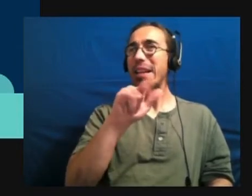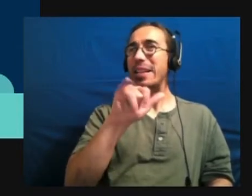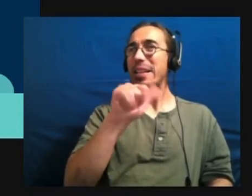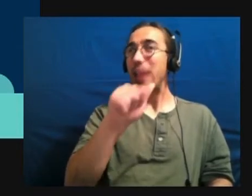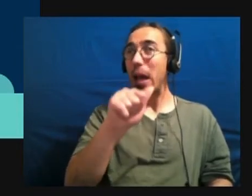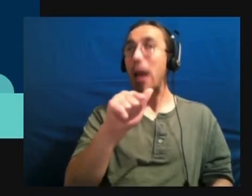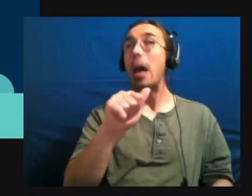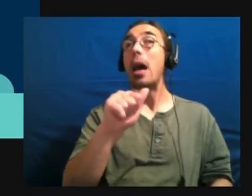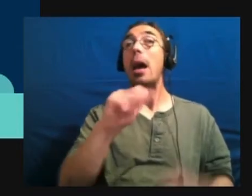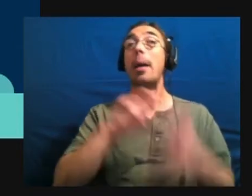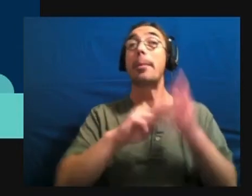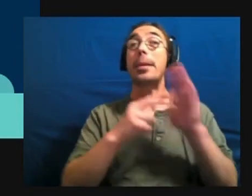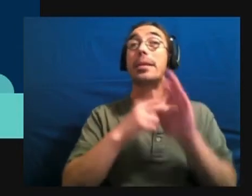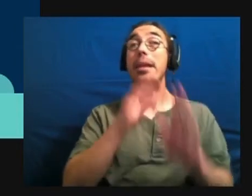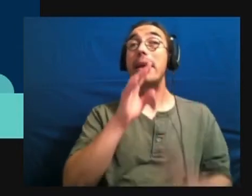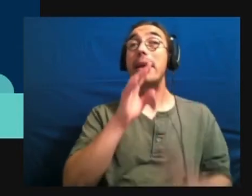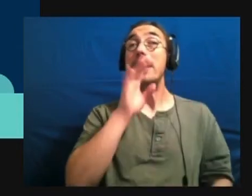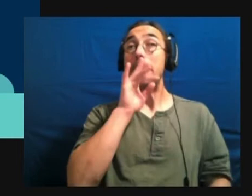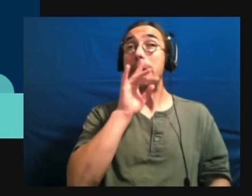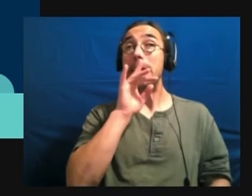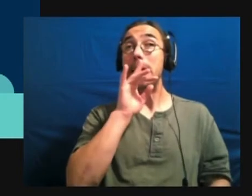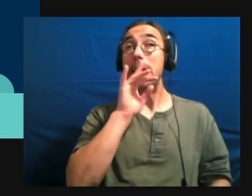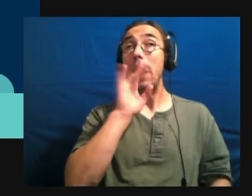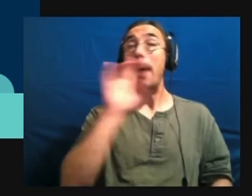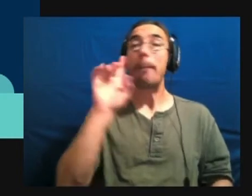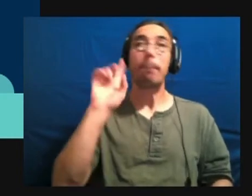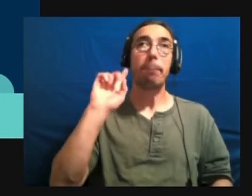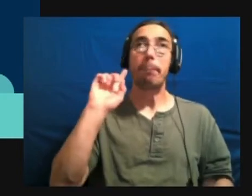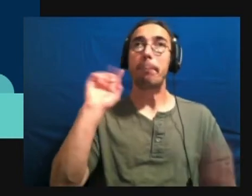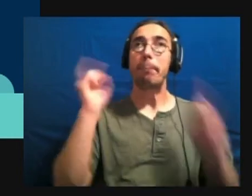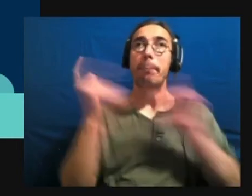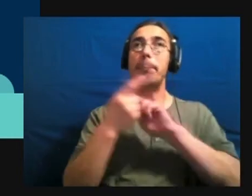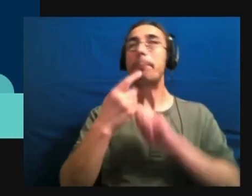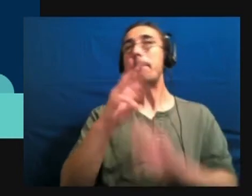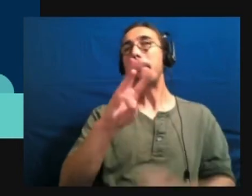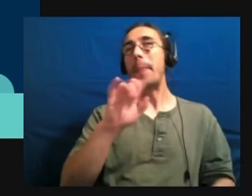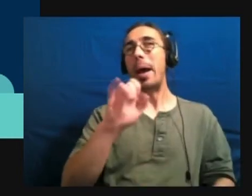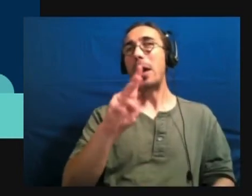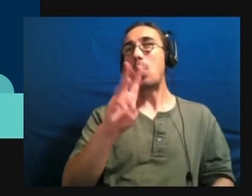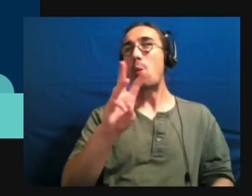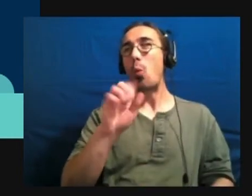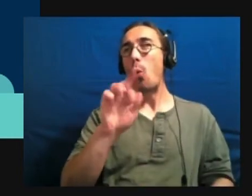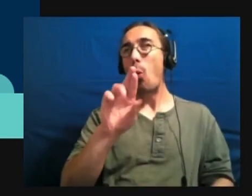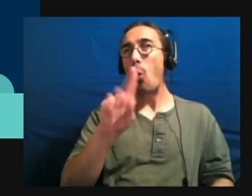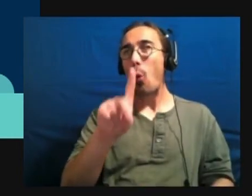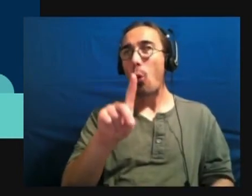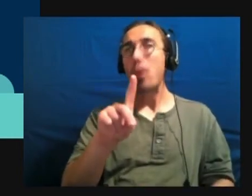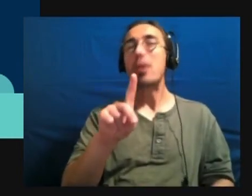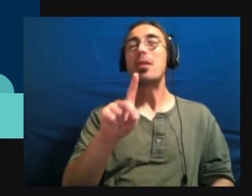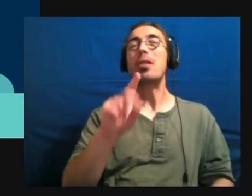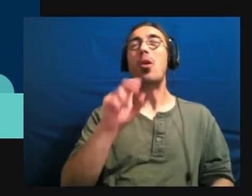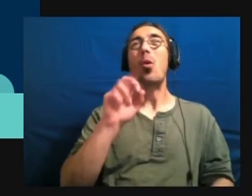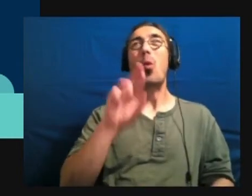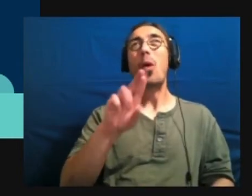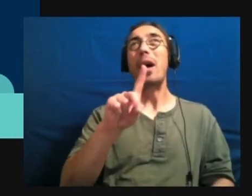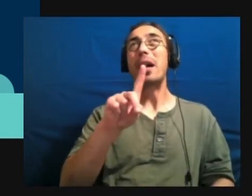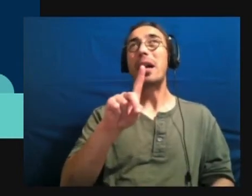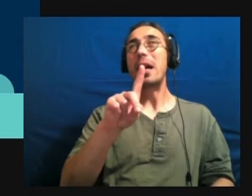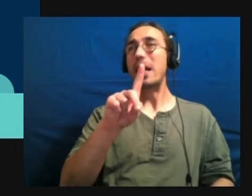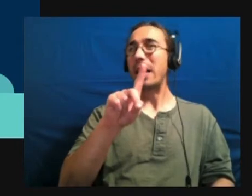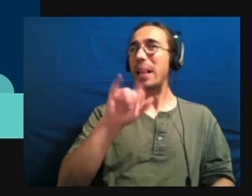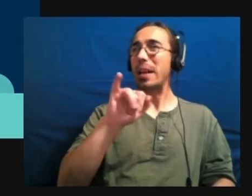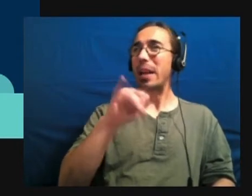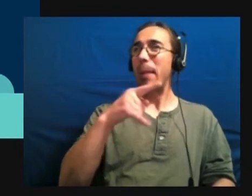people saw. But even more than that, eye tracking and visual dyspraxia or apraxia.